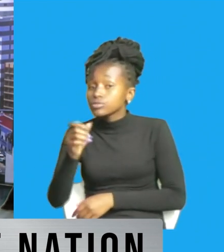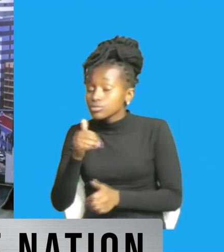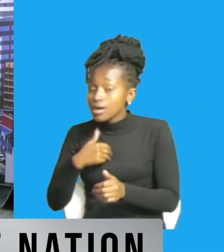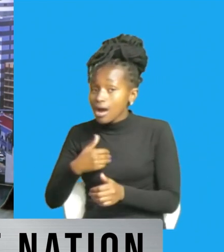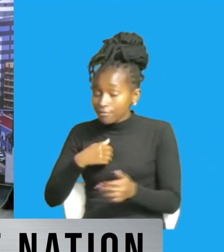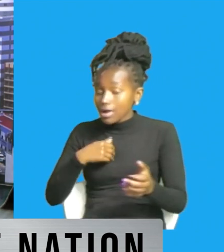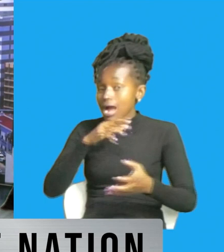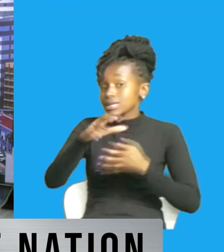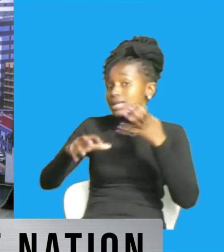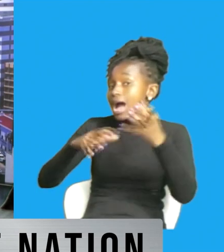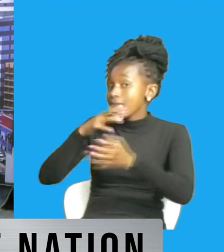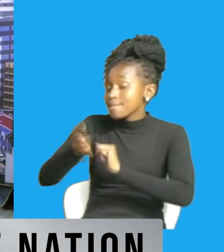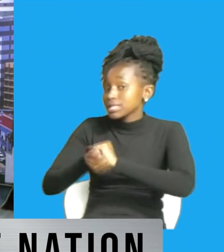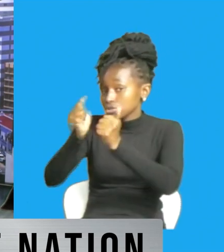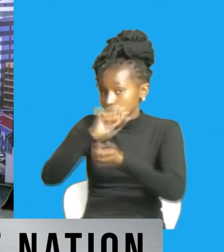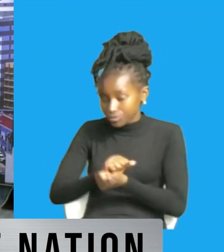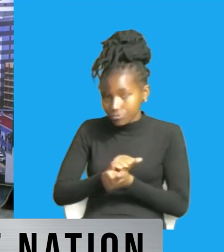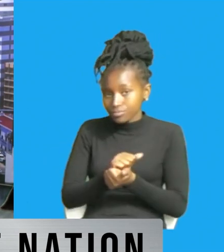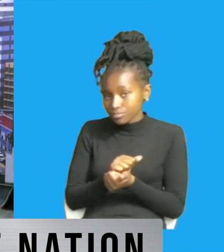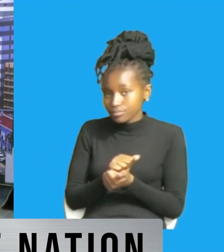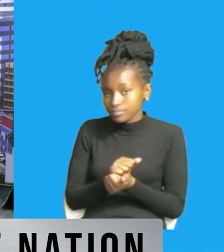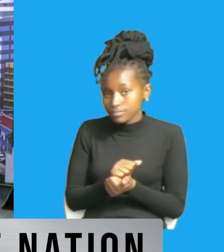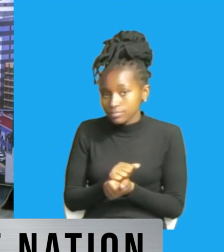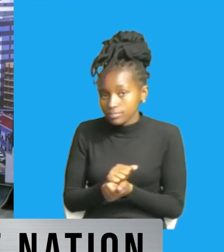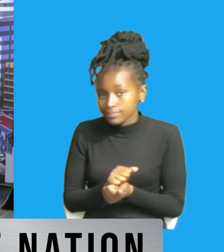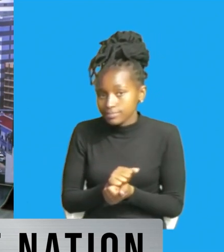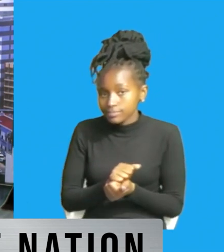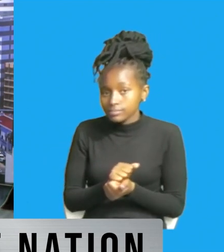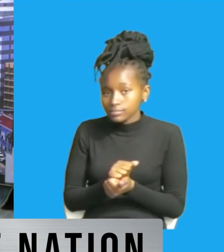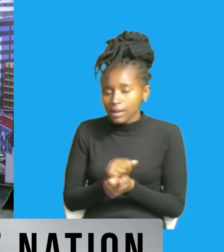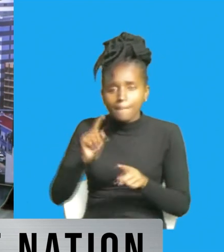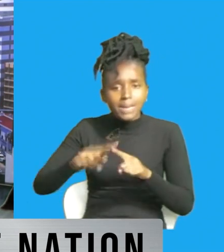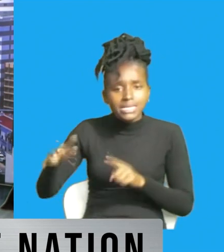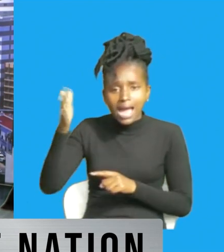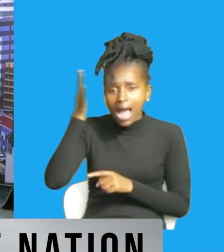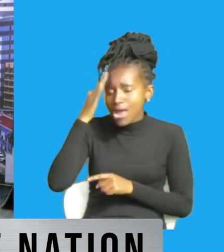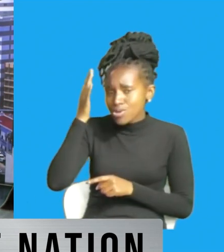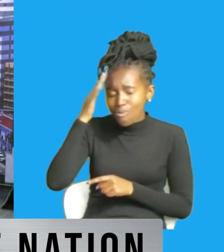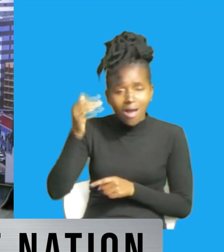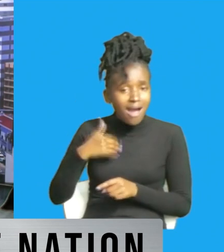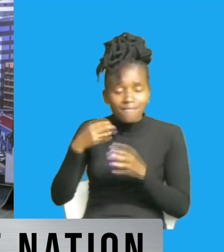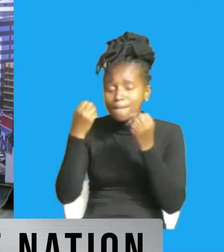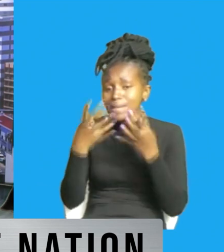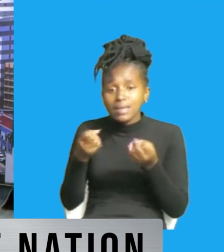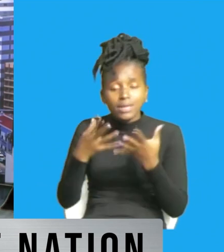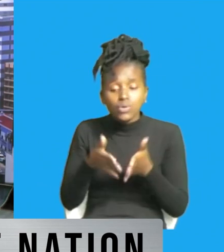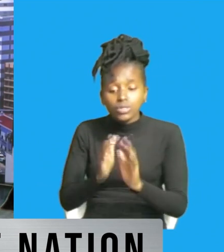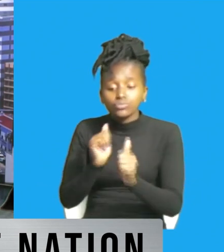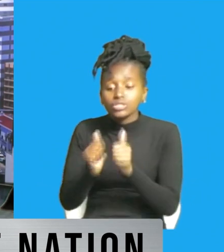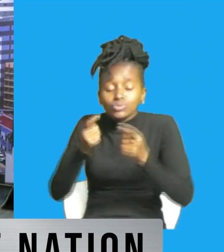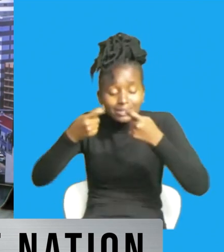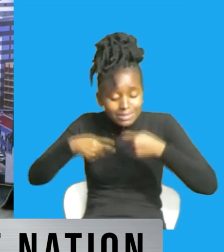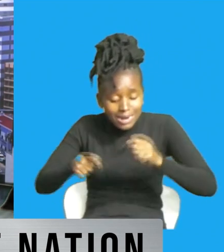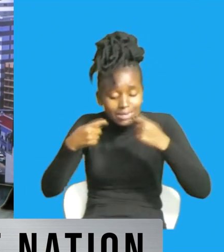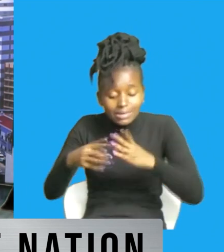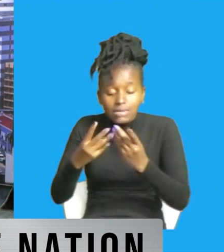That is a planetary issue. But again, there is always ways that you can mitigate some of these things, and we need to